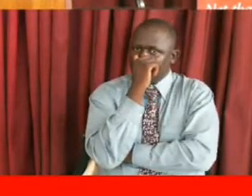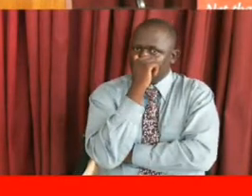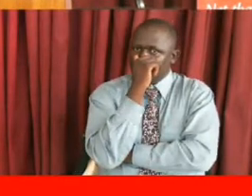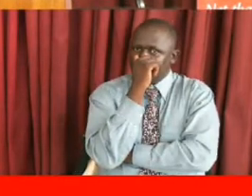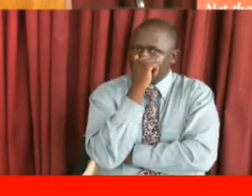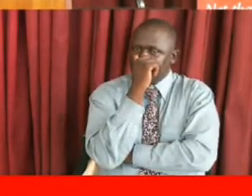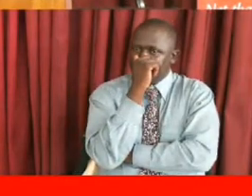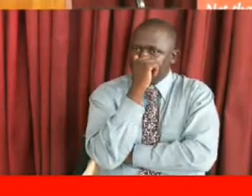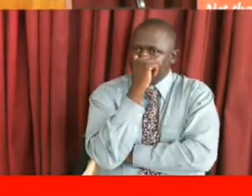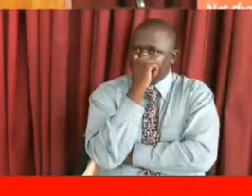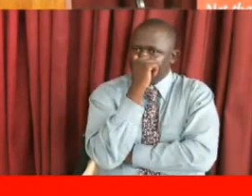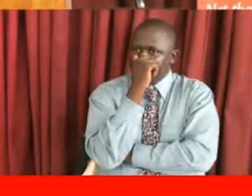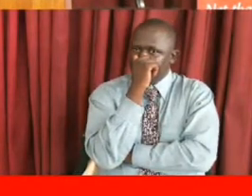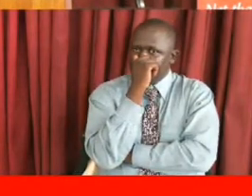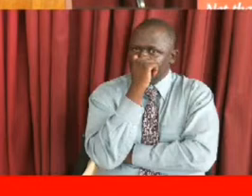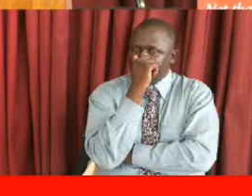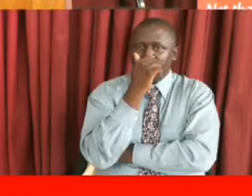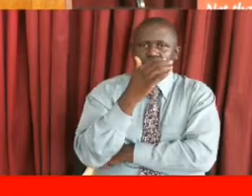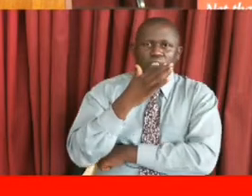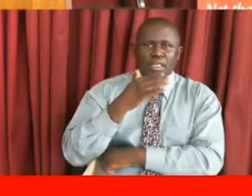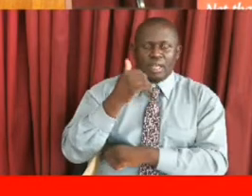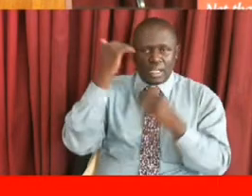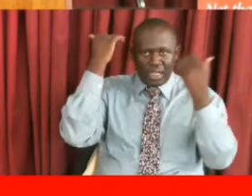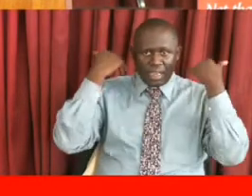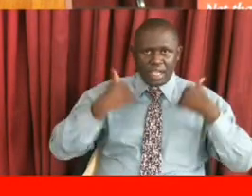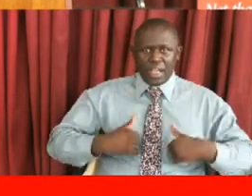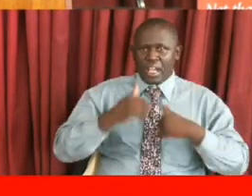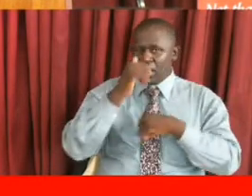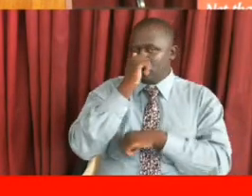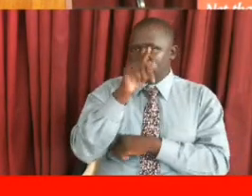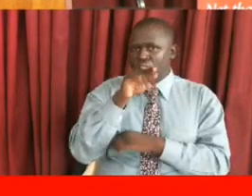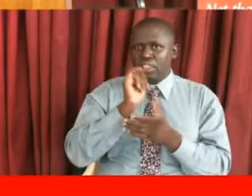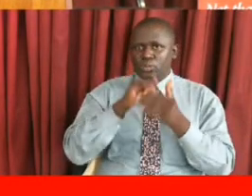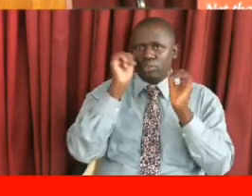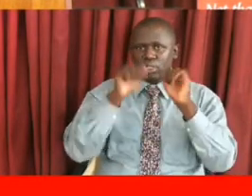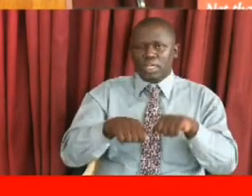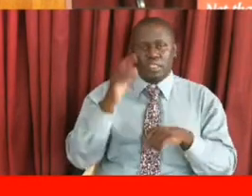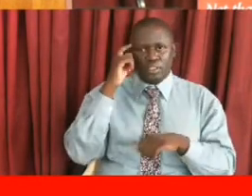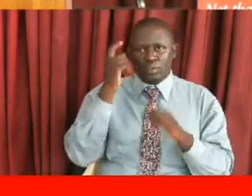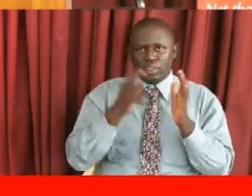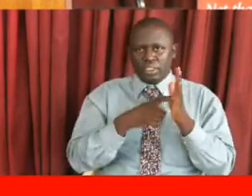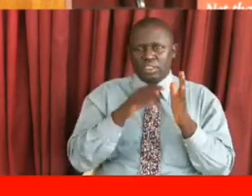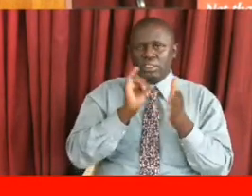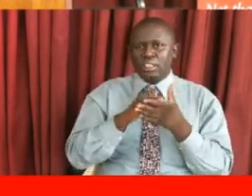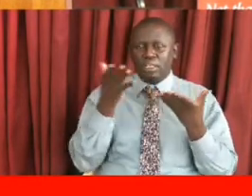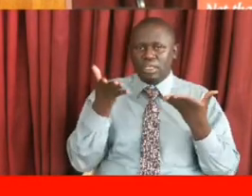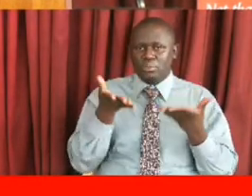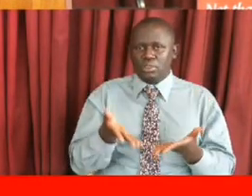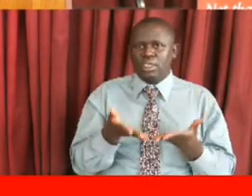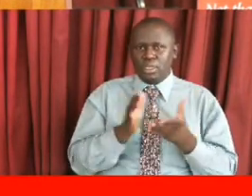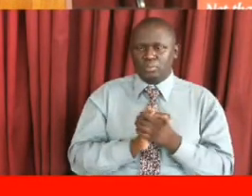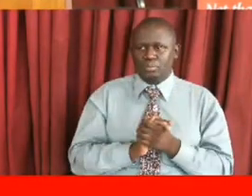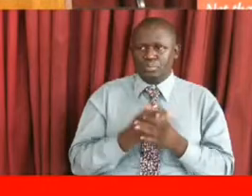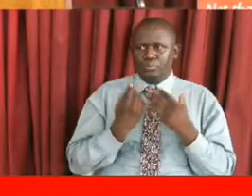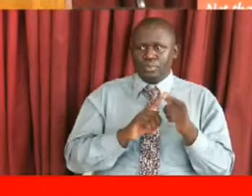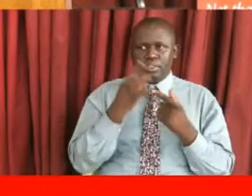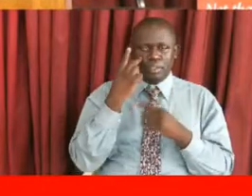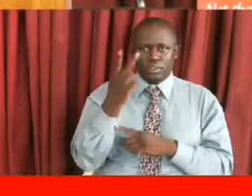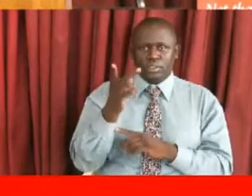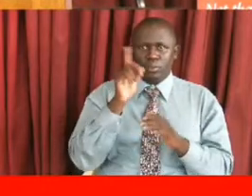wishing I wish just recognize my presence then you see